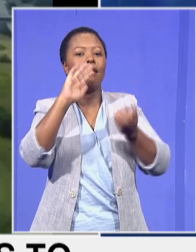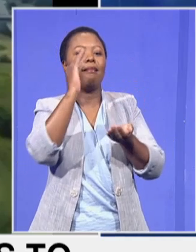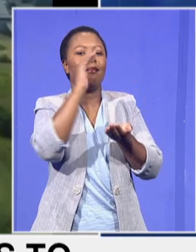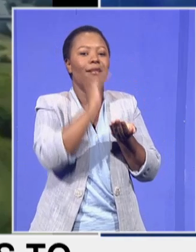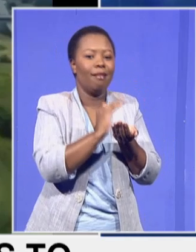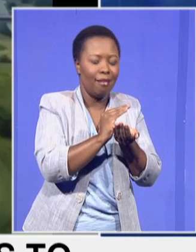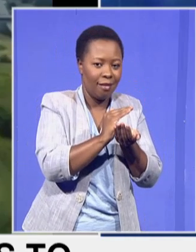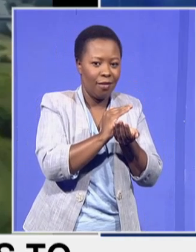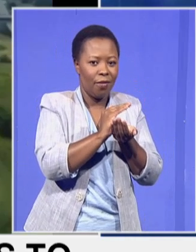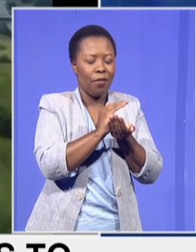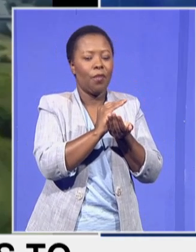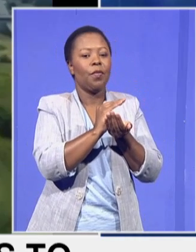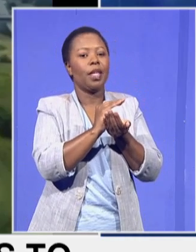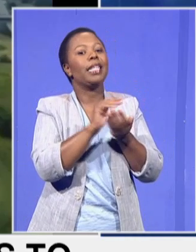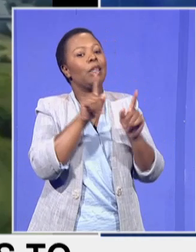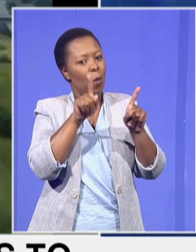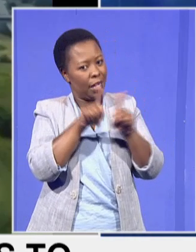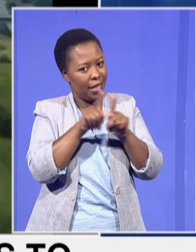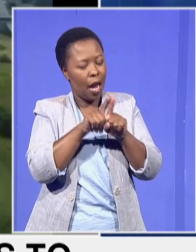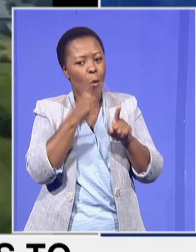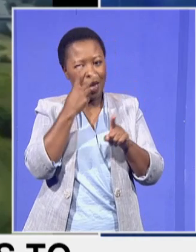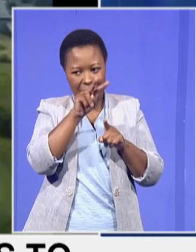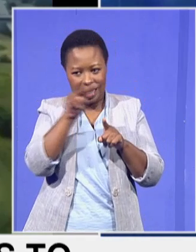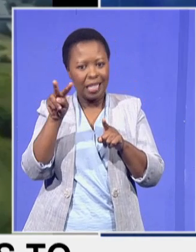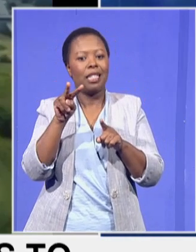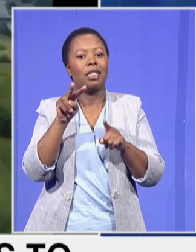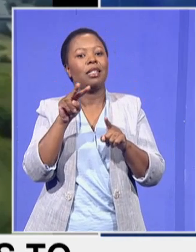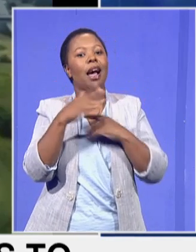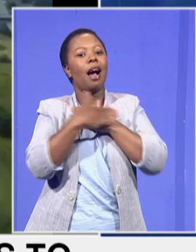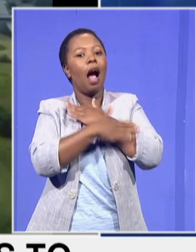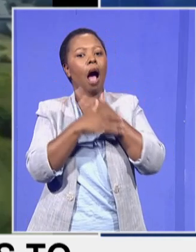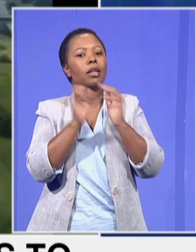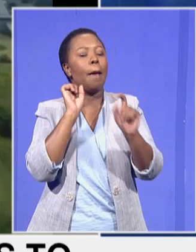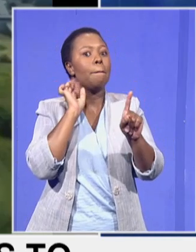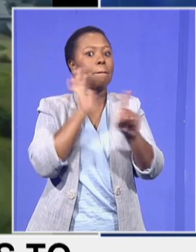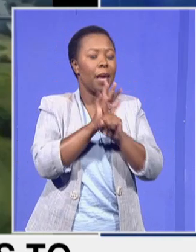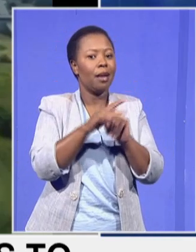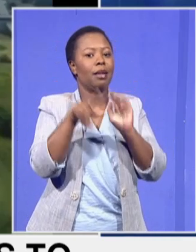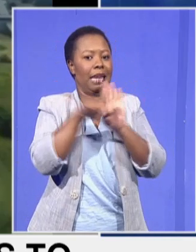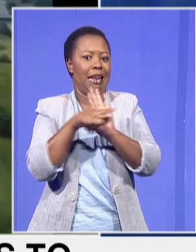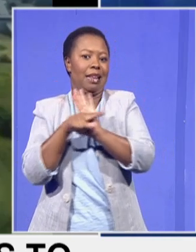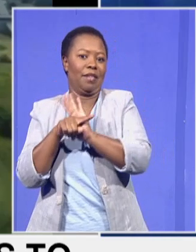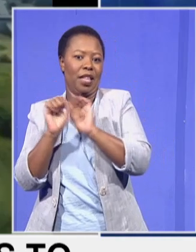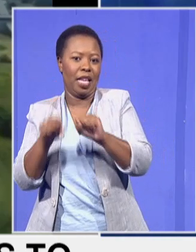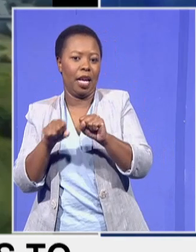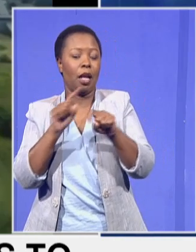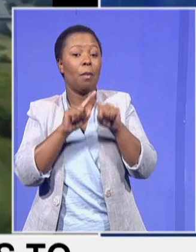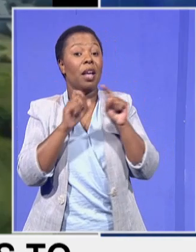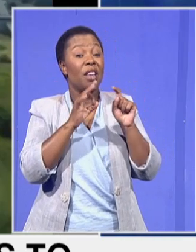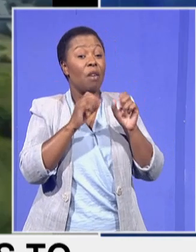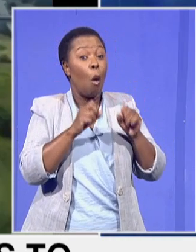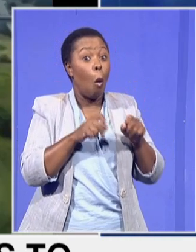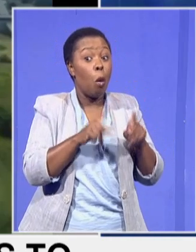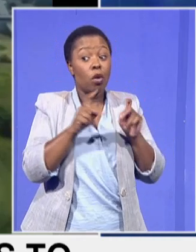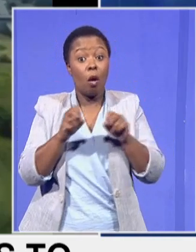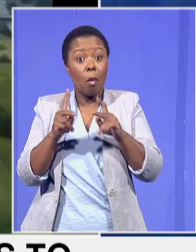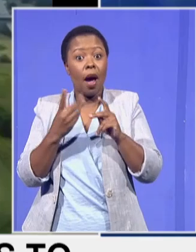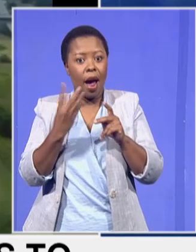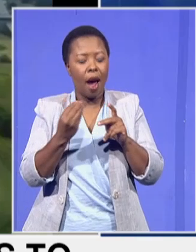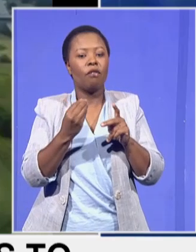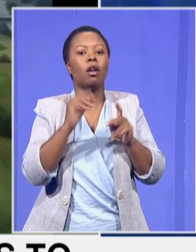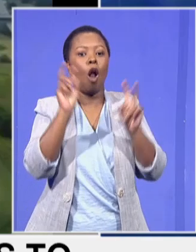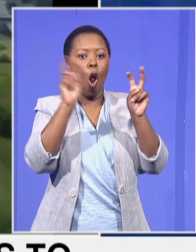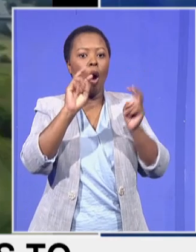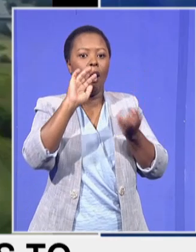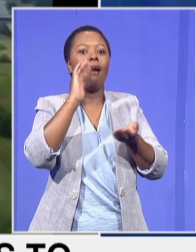the country and its people is immense, and therefore if we get opportunities where we can reduce load shedding, like